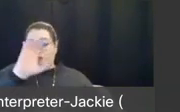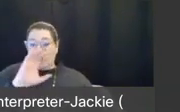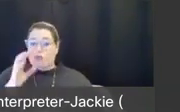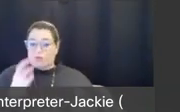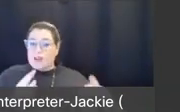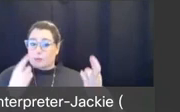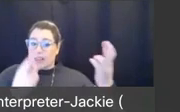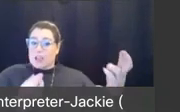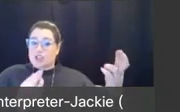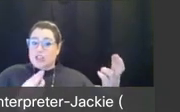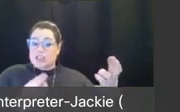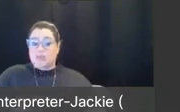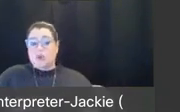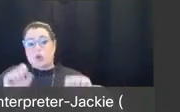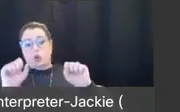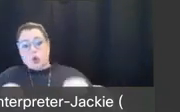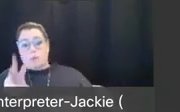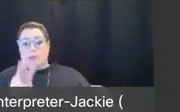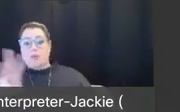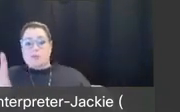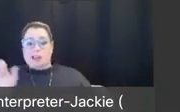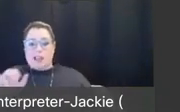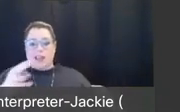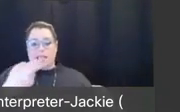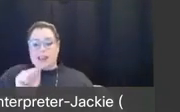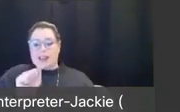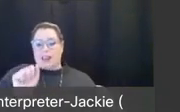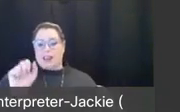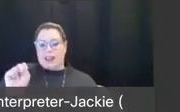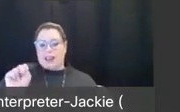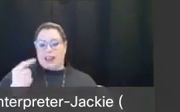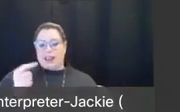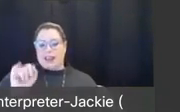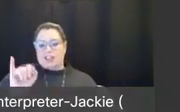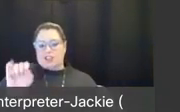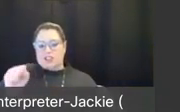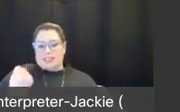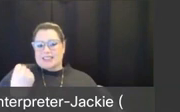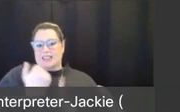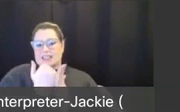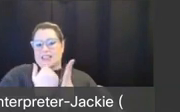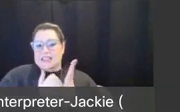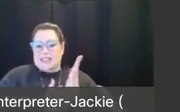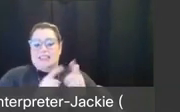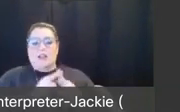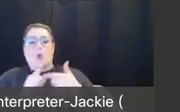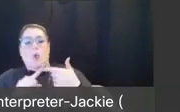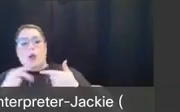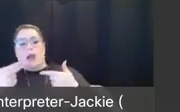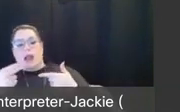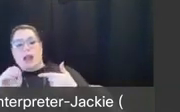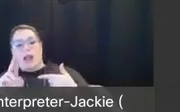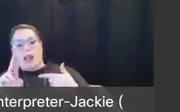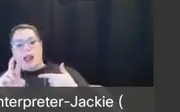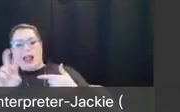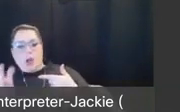to websites like Angie or House and see who's rated well. But keep in mind, those websites do not vet